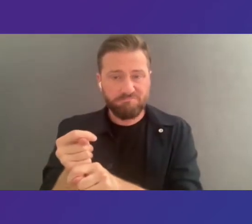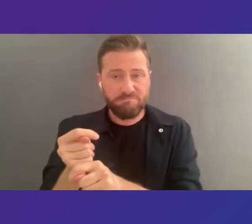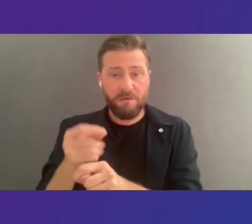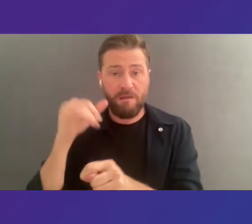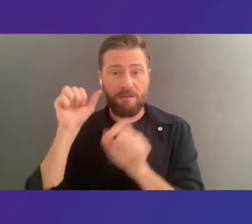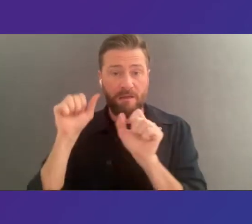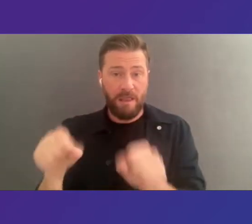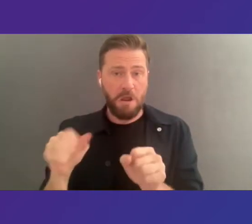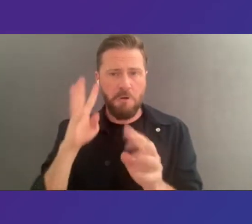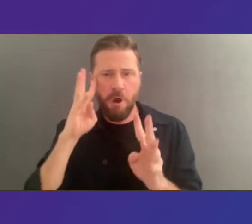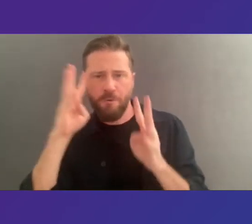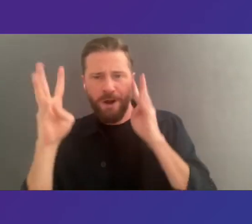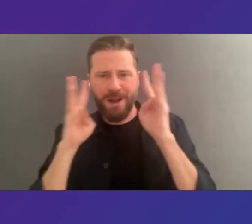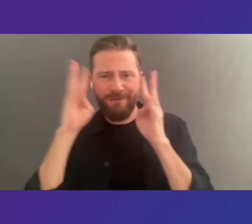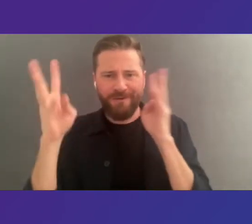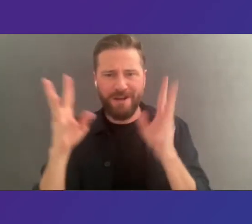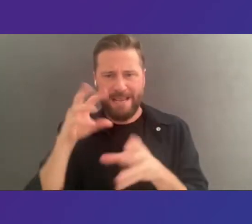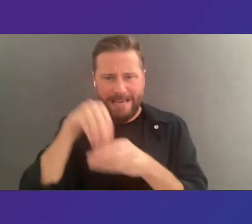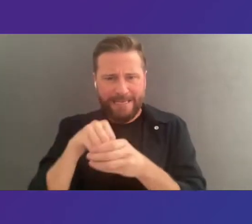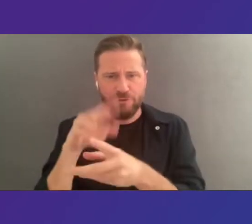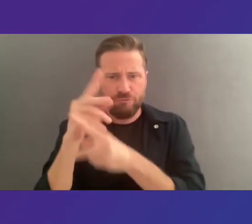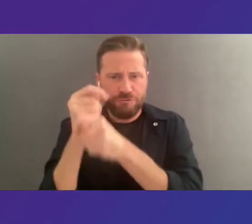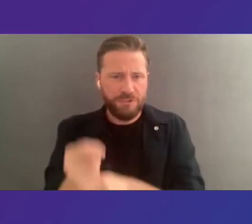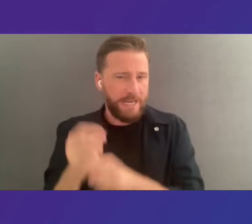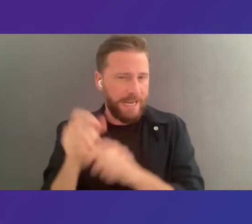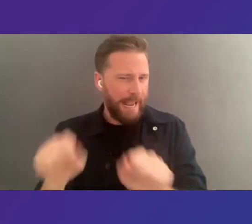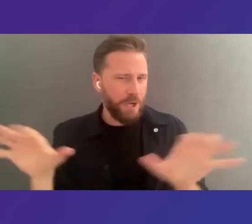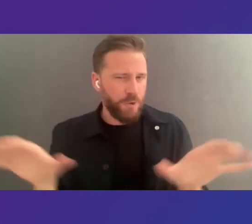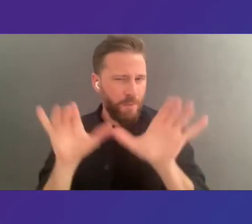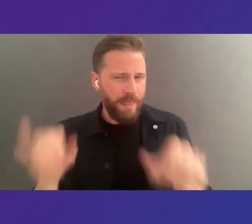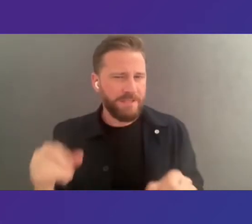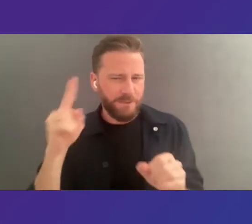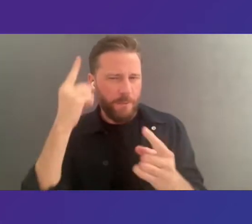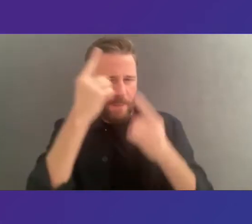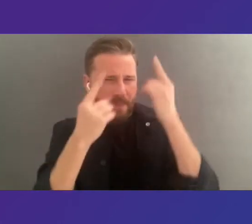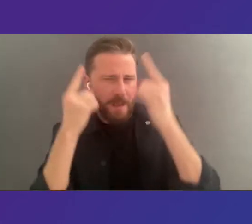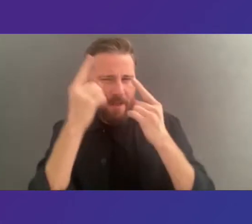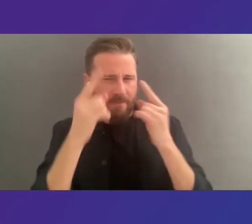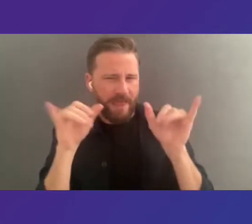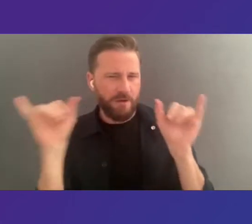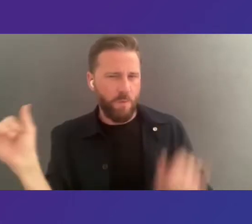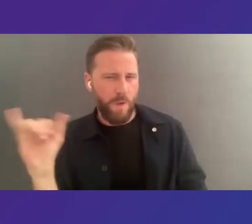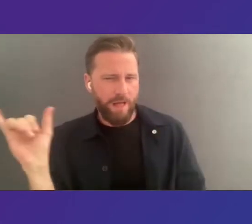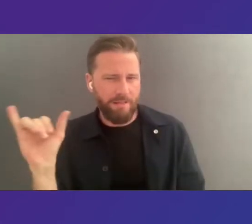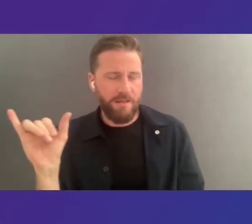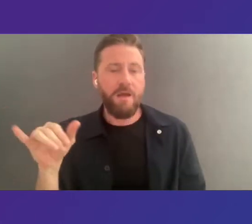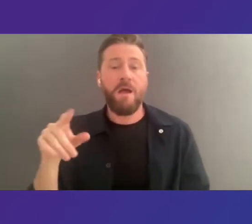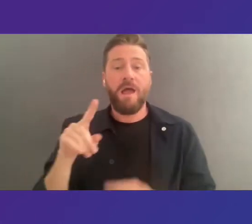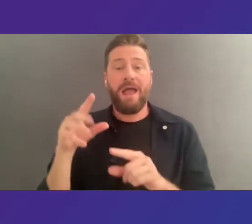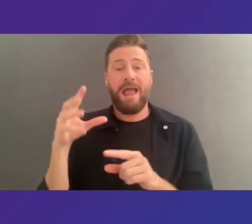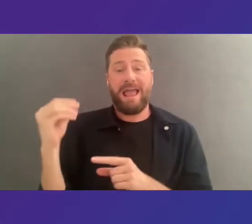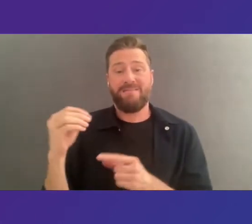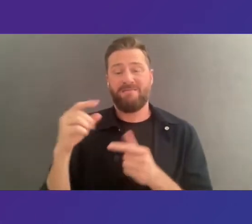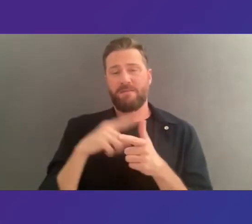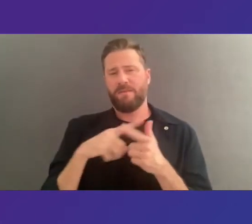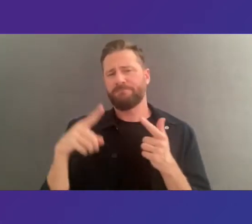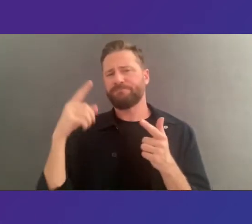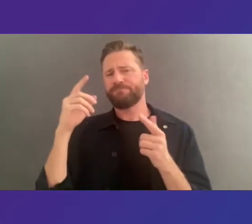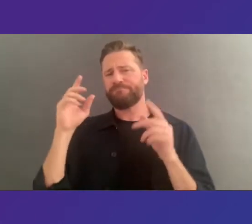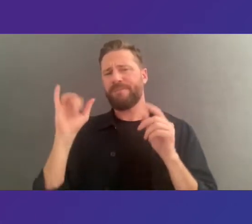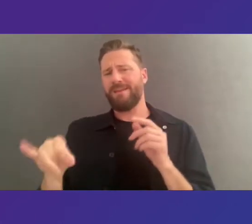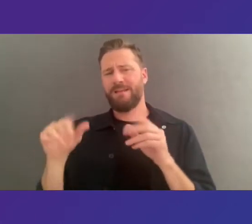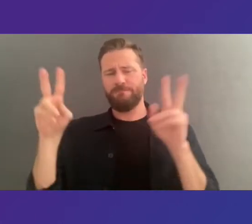for creativity inside of tradition? So I want us to think about that as well. And then, we have the term